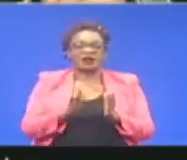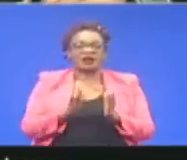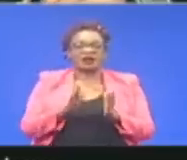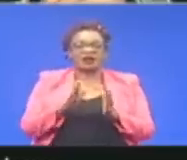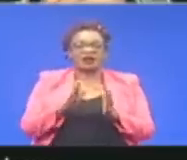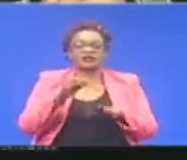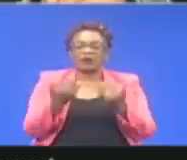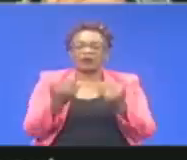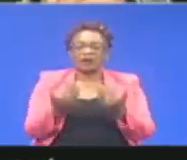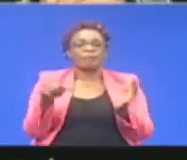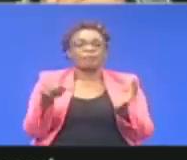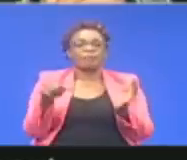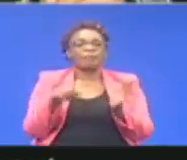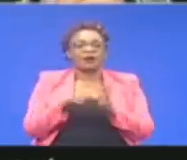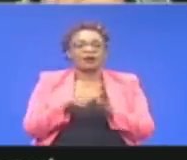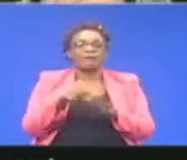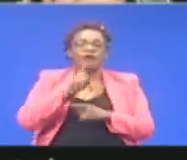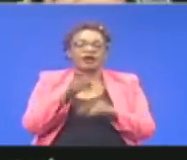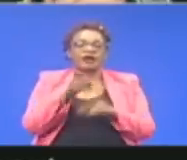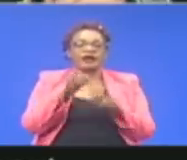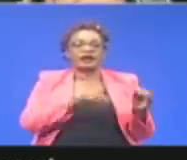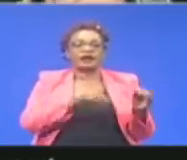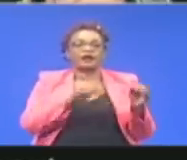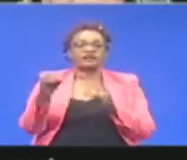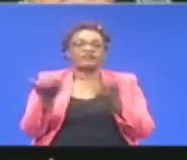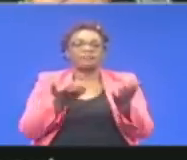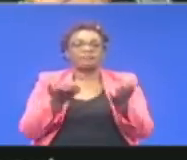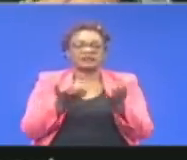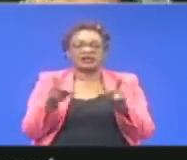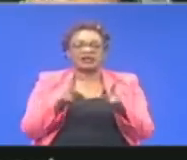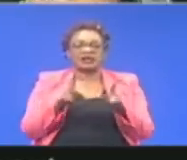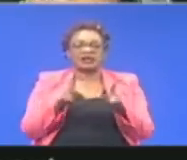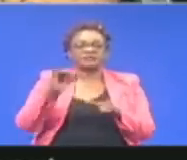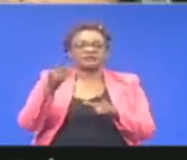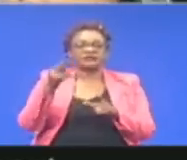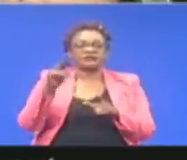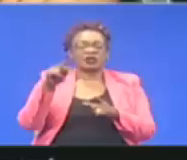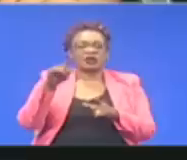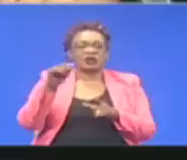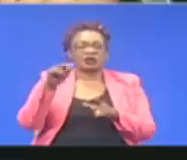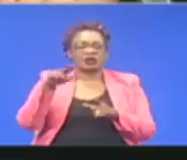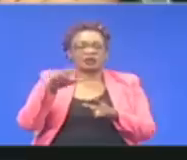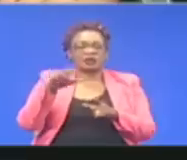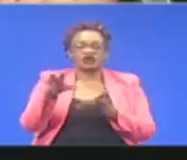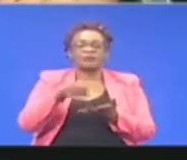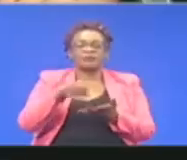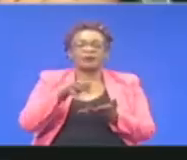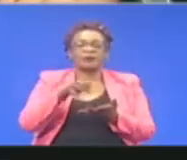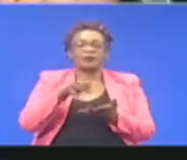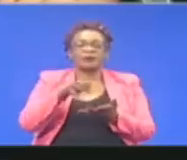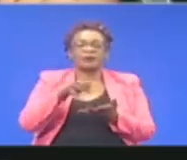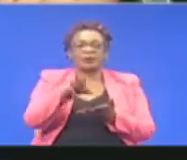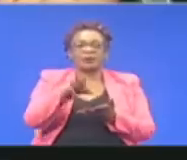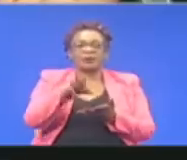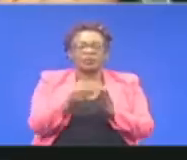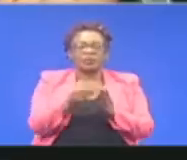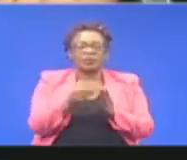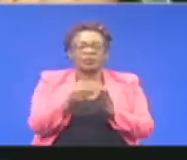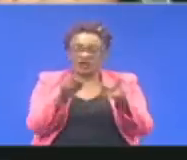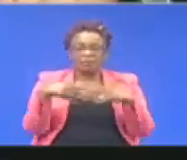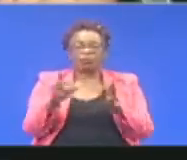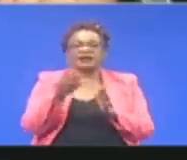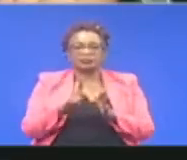fire for ordering the revocation of business licenses of the Chandarana Food Plus supermarket chain, with questions over the legality of his